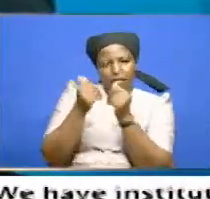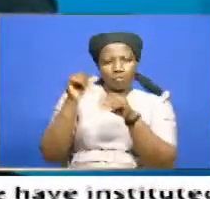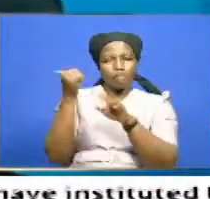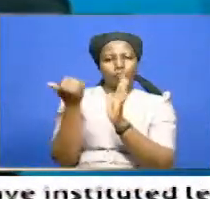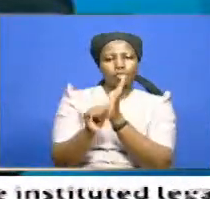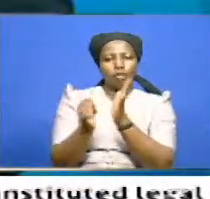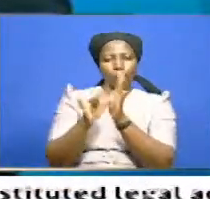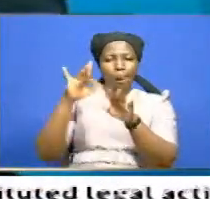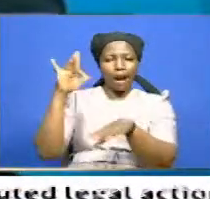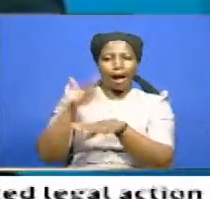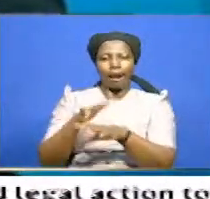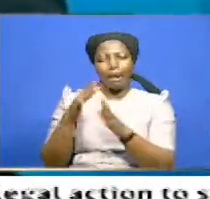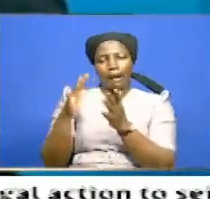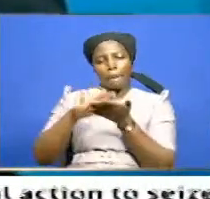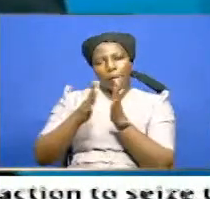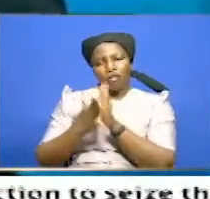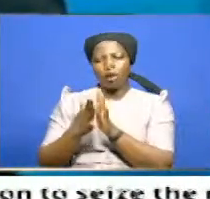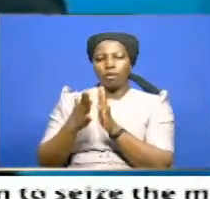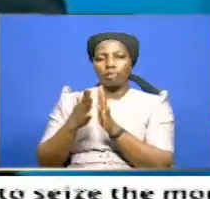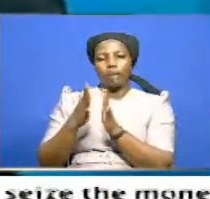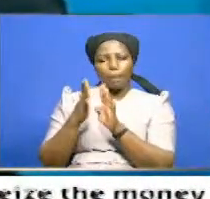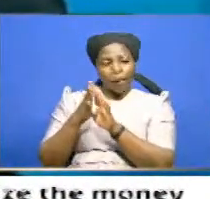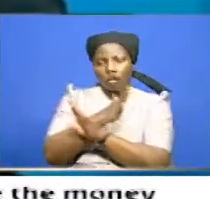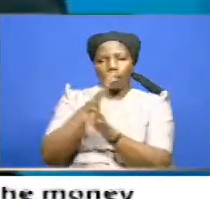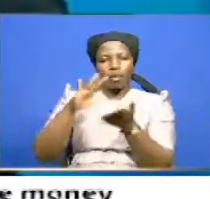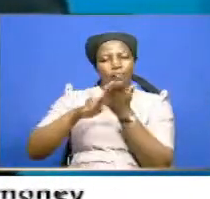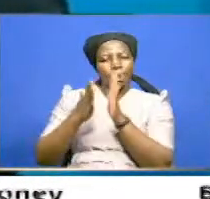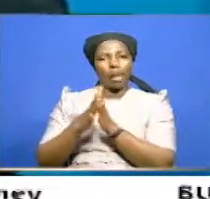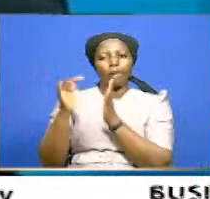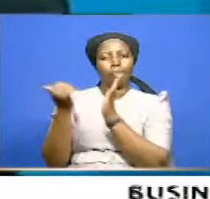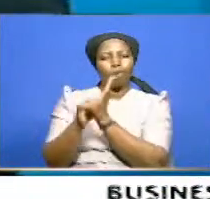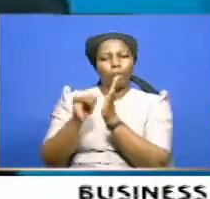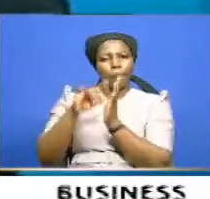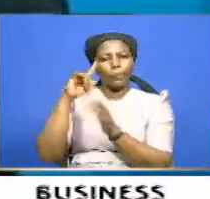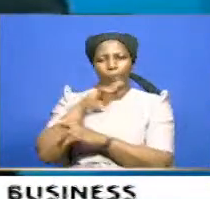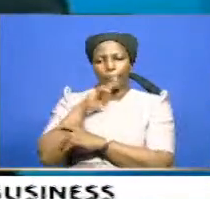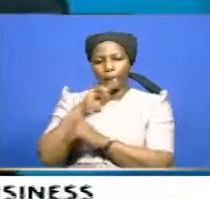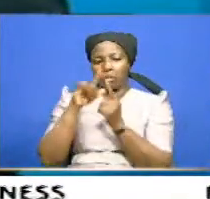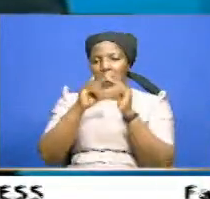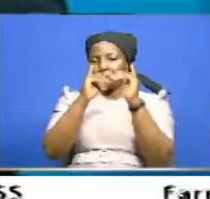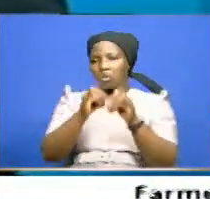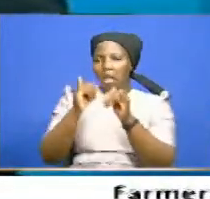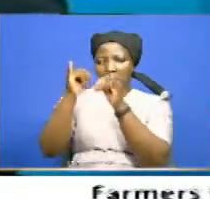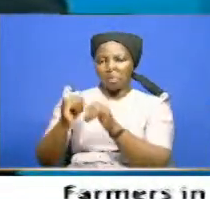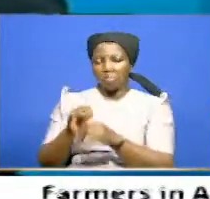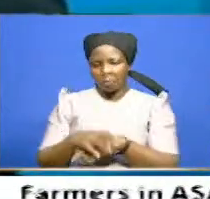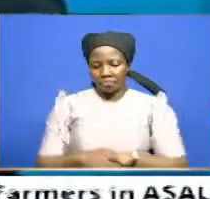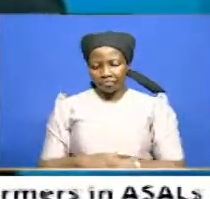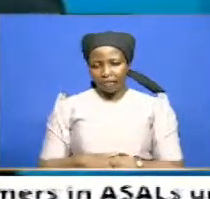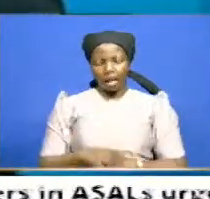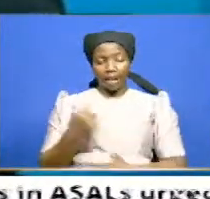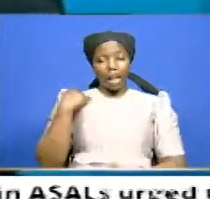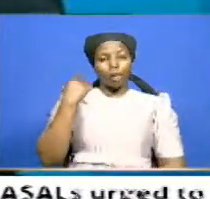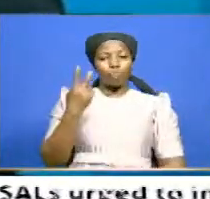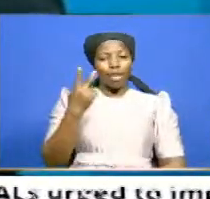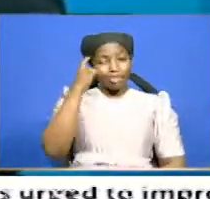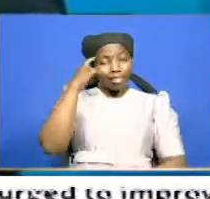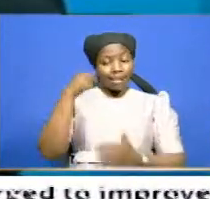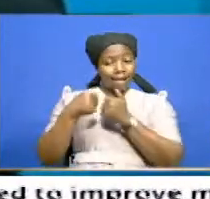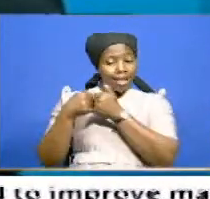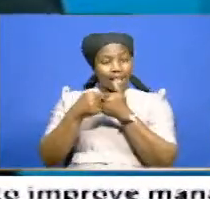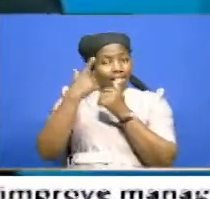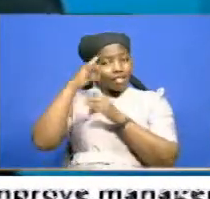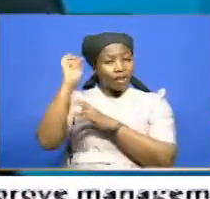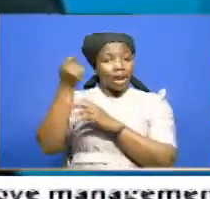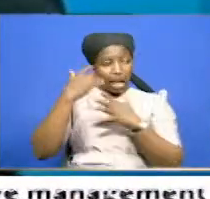become disastrous to individuals and households. The second thing is, I think, is a challenge for Kenyans to